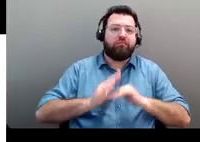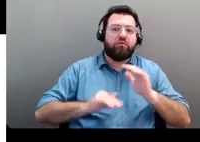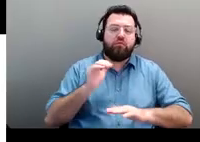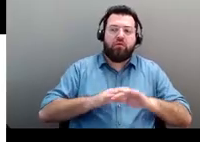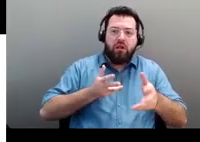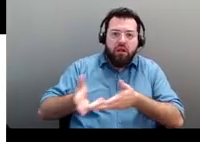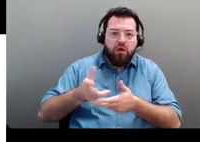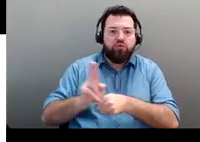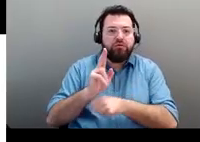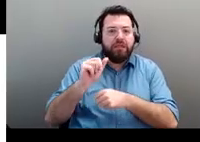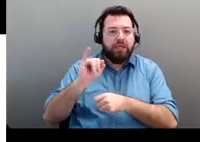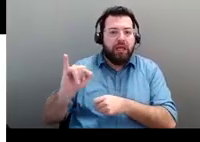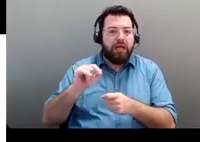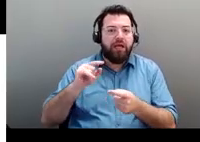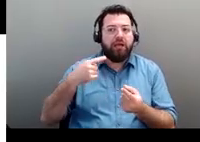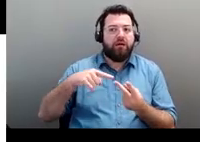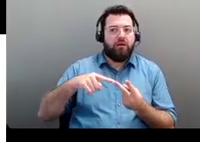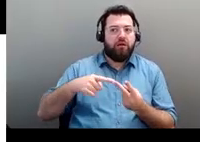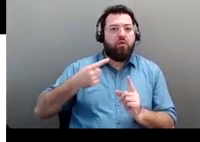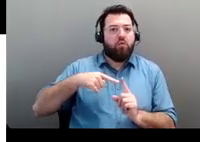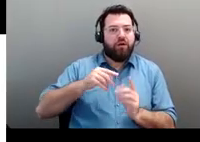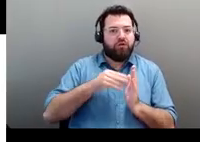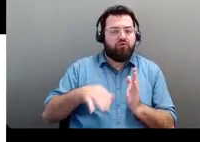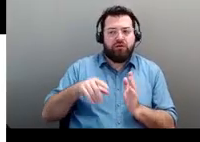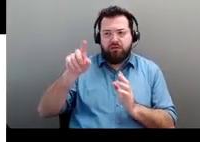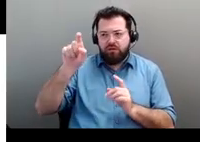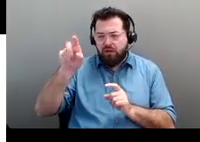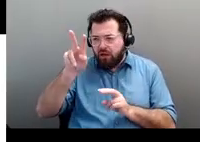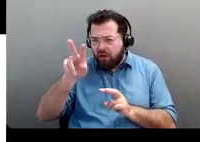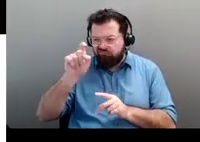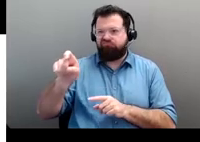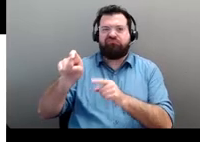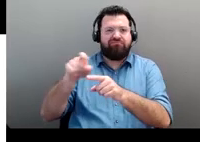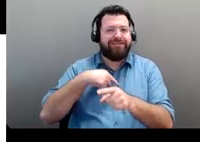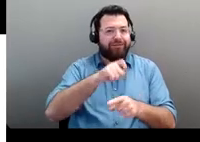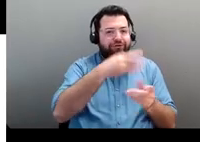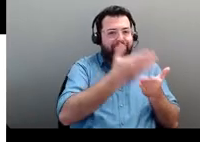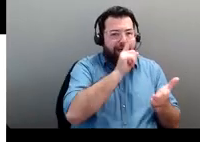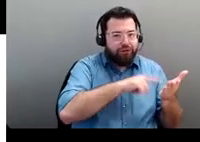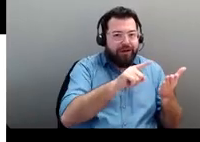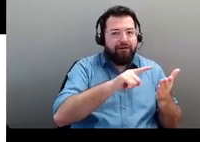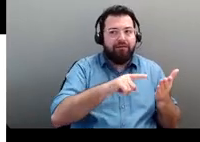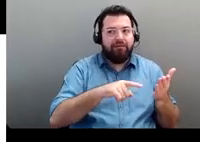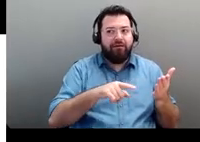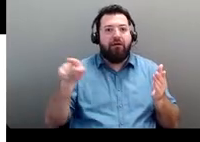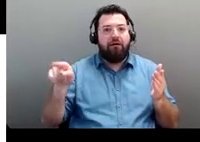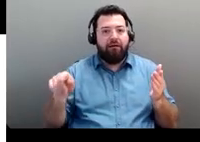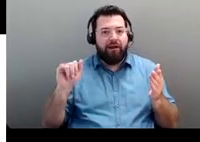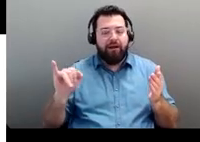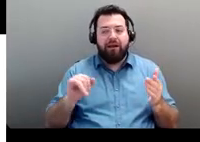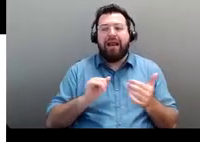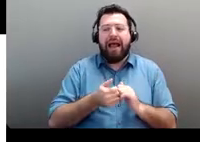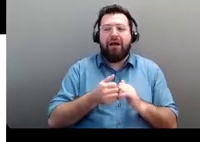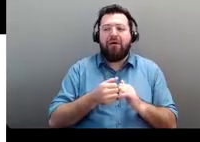fact check AI, um, how to instill AI discernment beyond